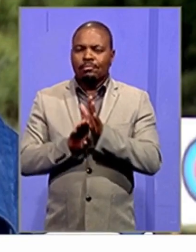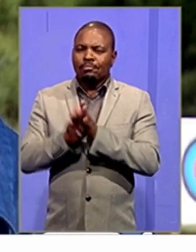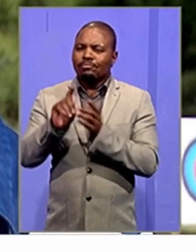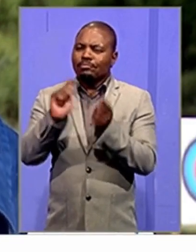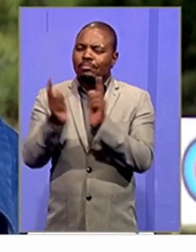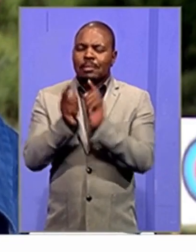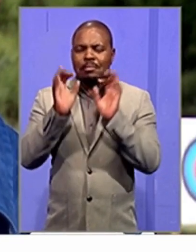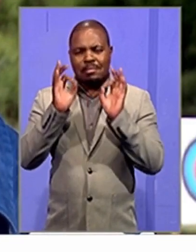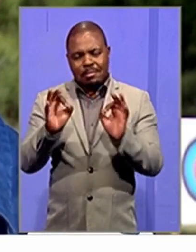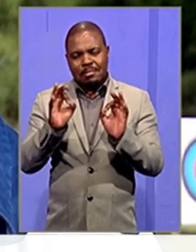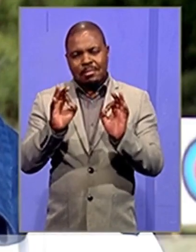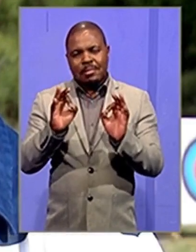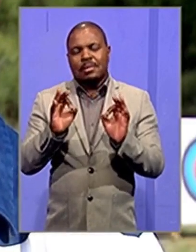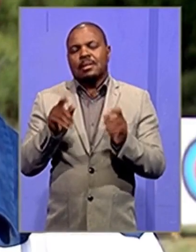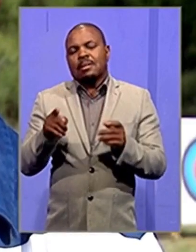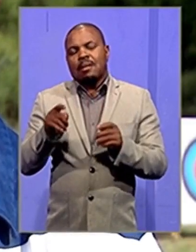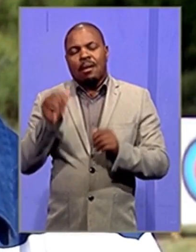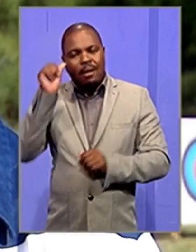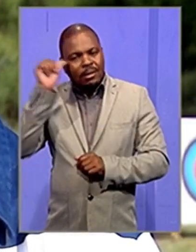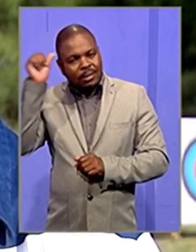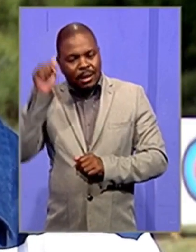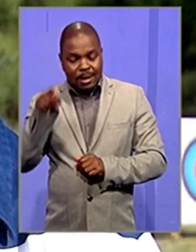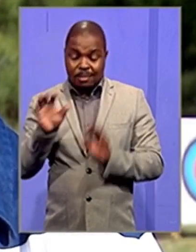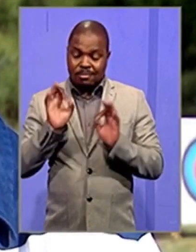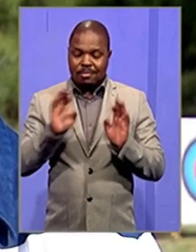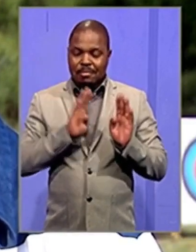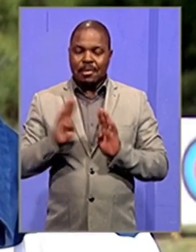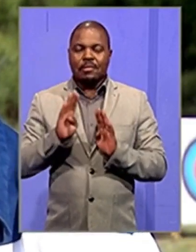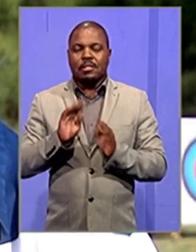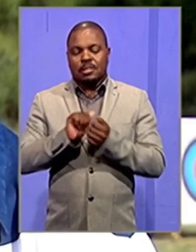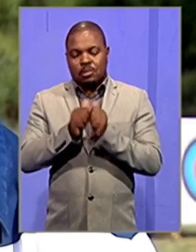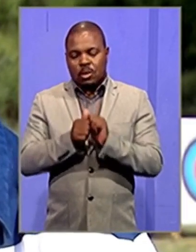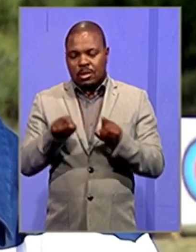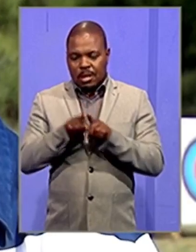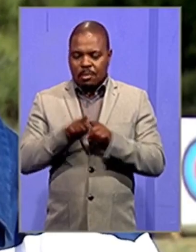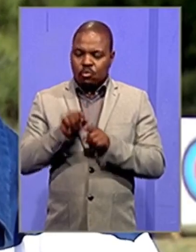sport, and it also reflects in your school